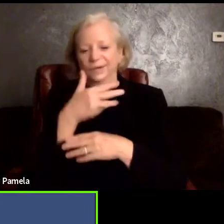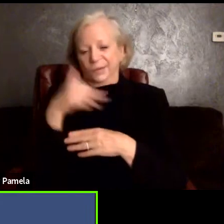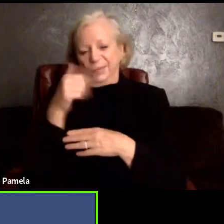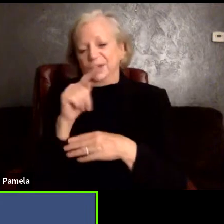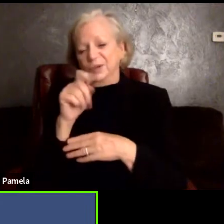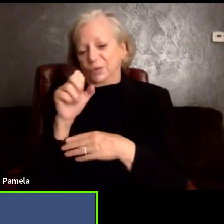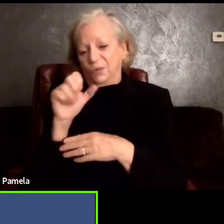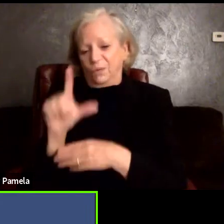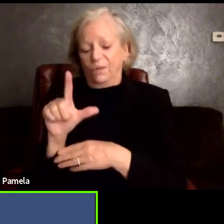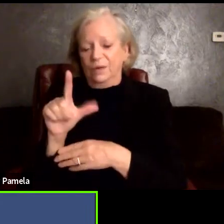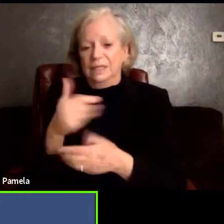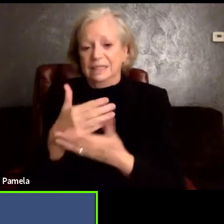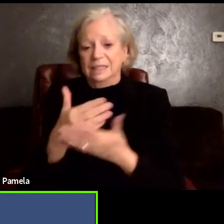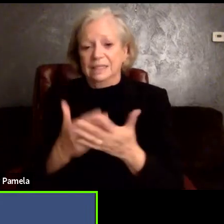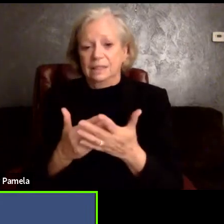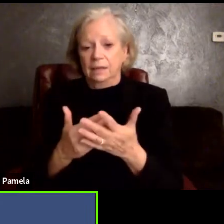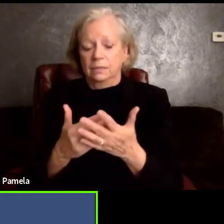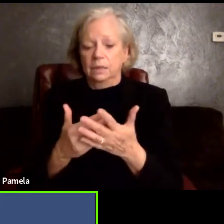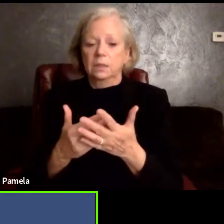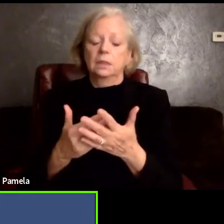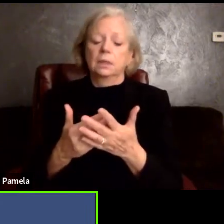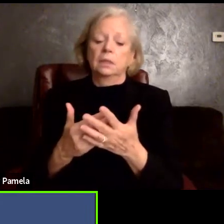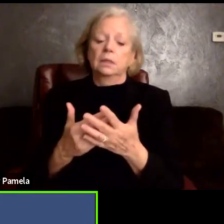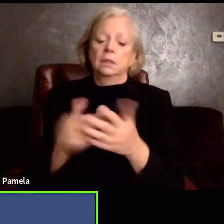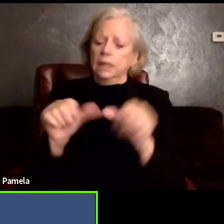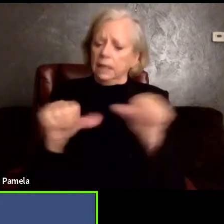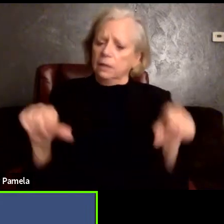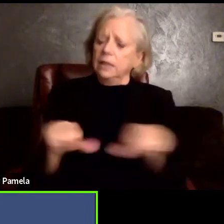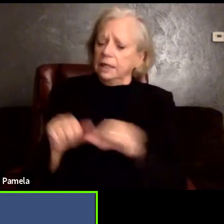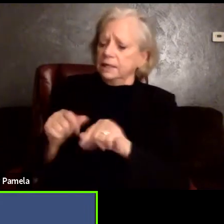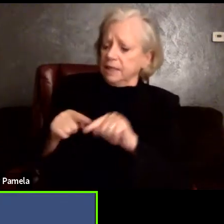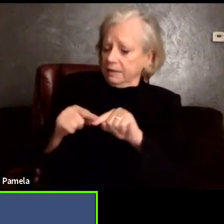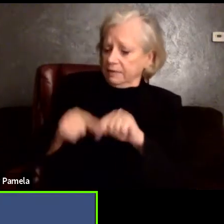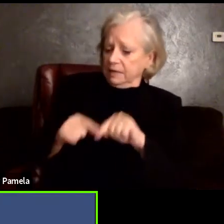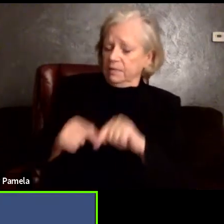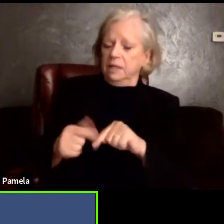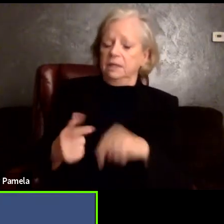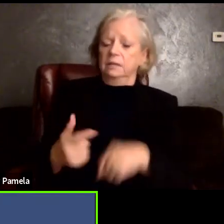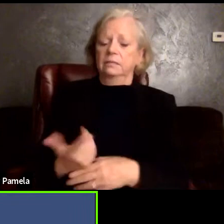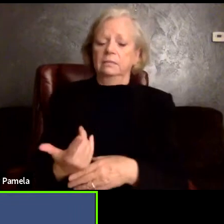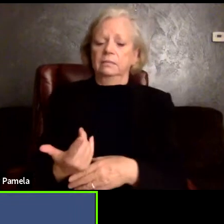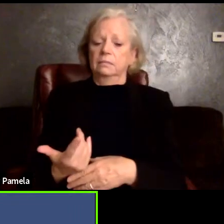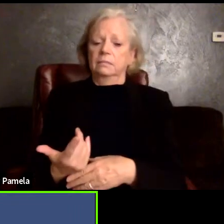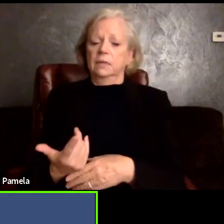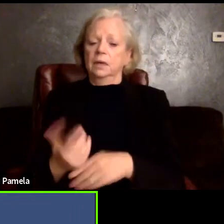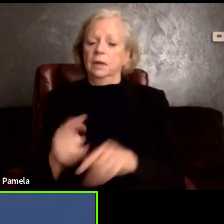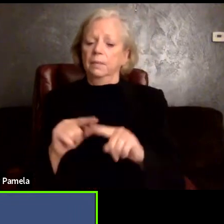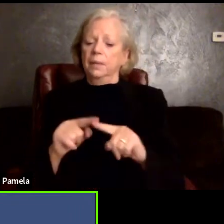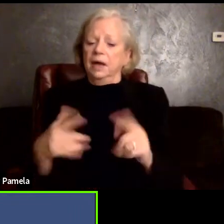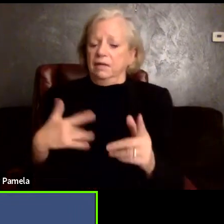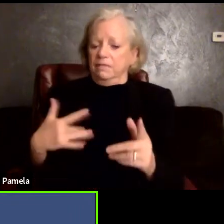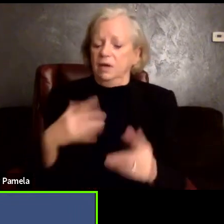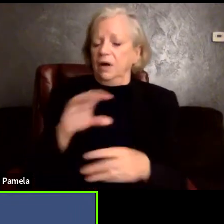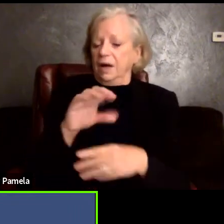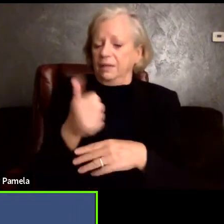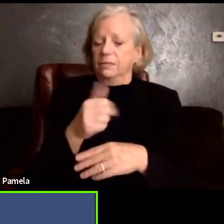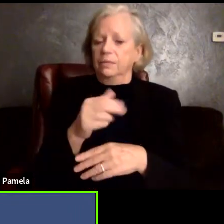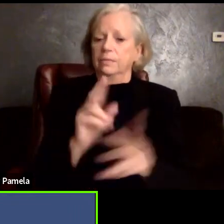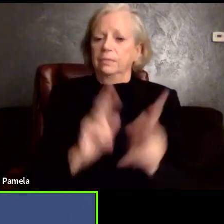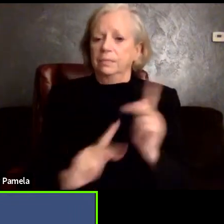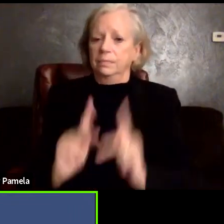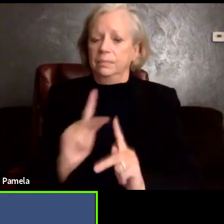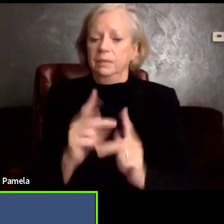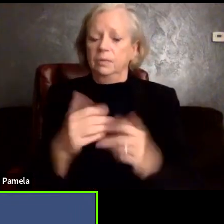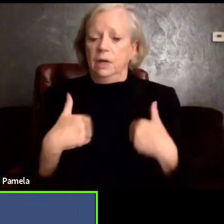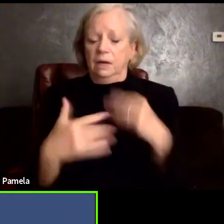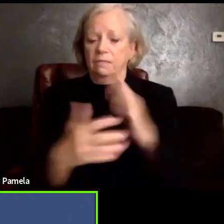I know some jurisdictions have relied on it, but I think there are other people who have the ability to